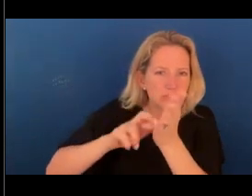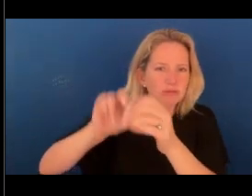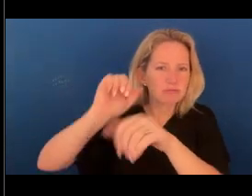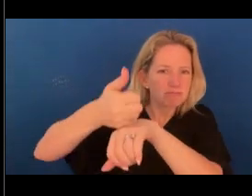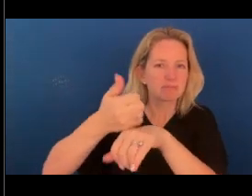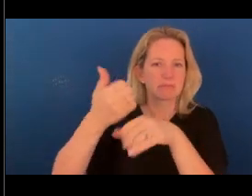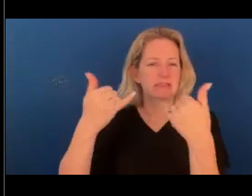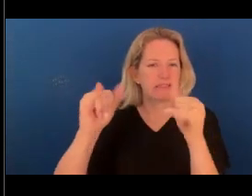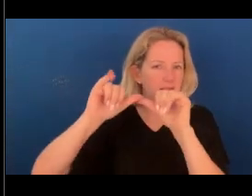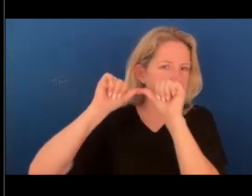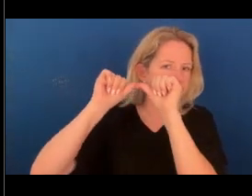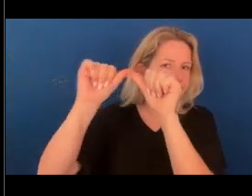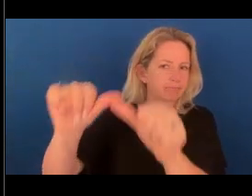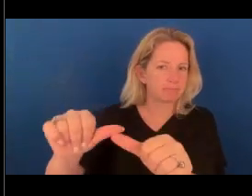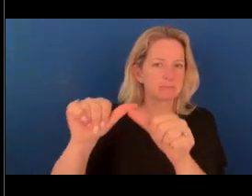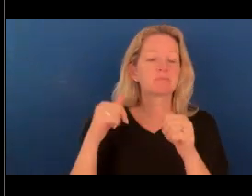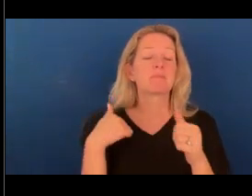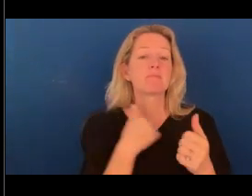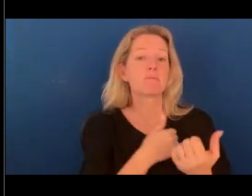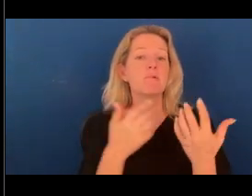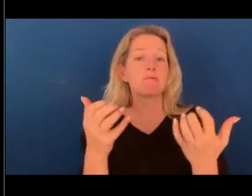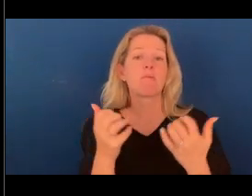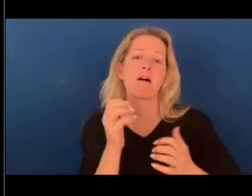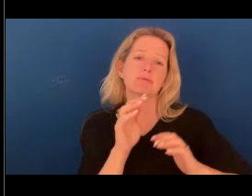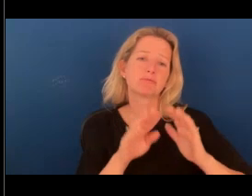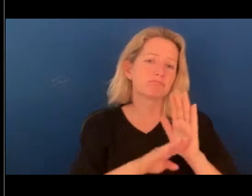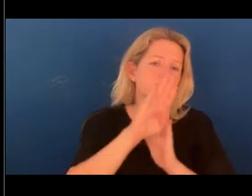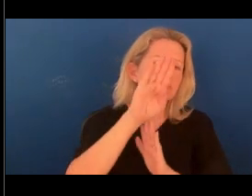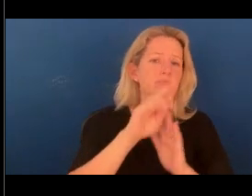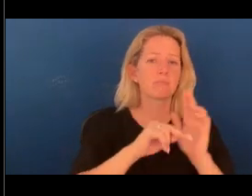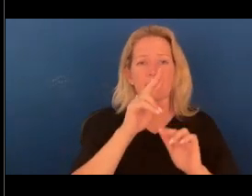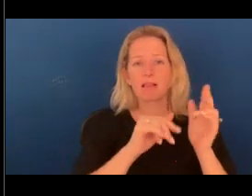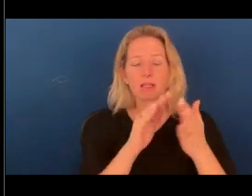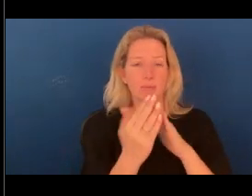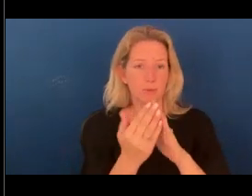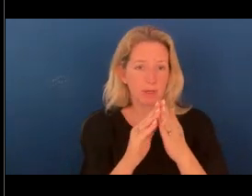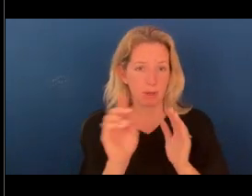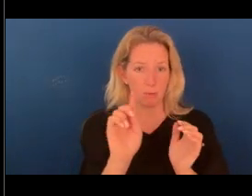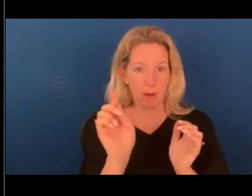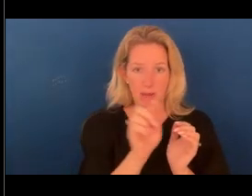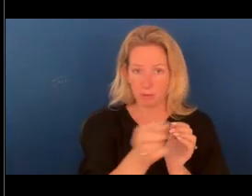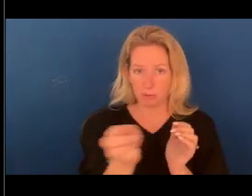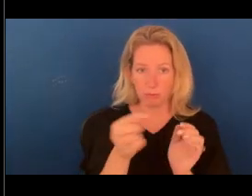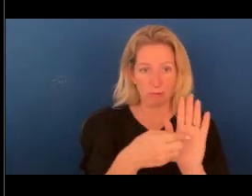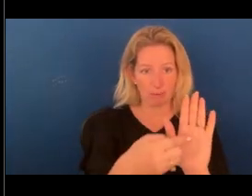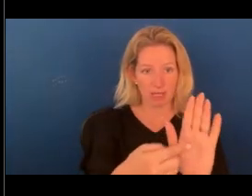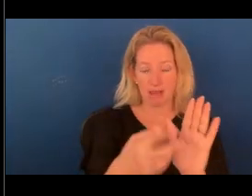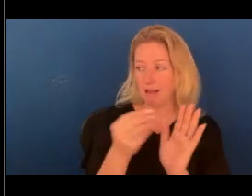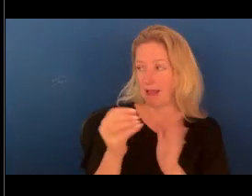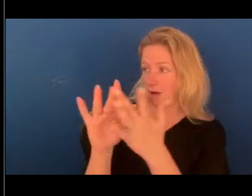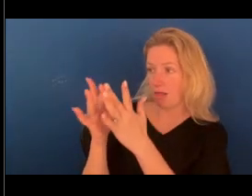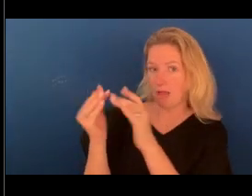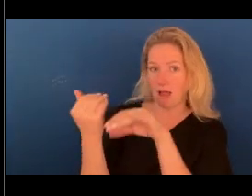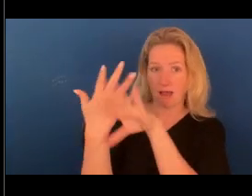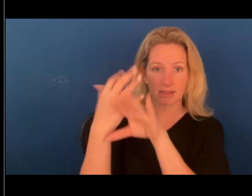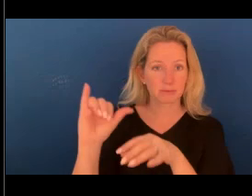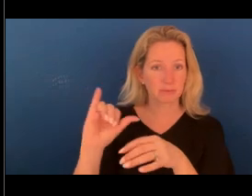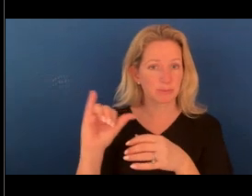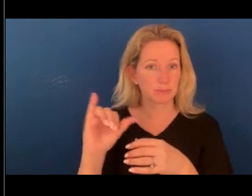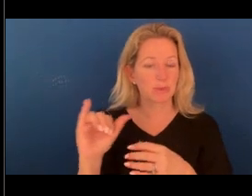are looking to build a community of which you represent, and those who are online today represent as a